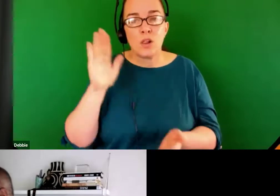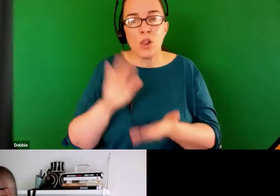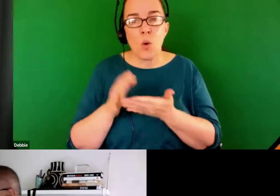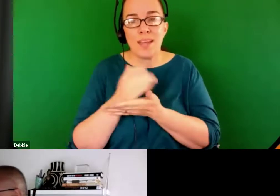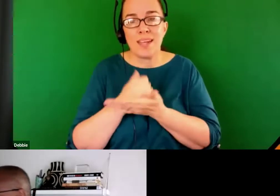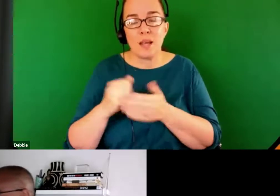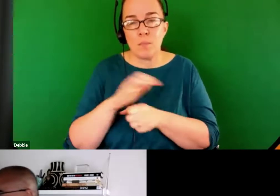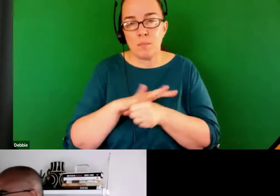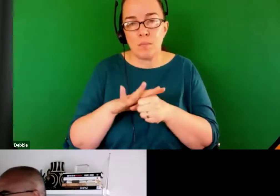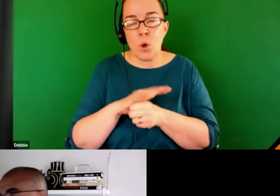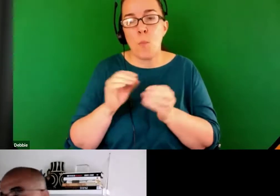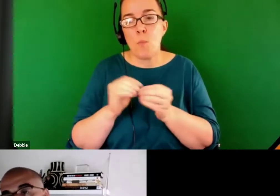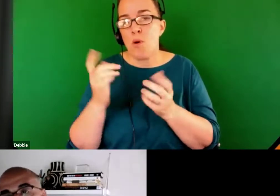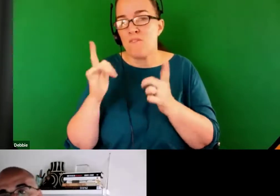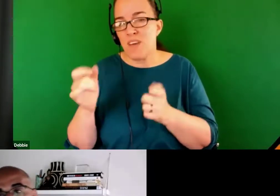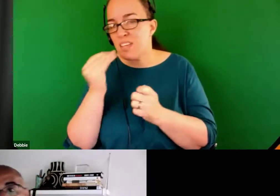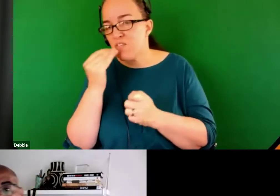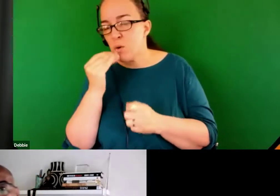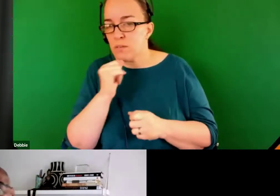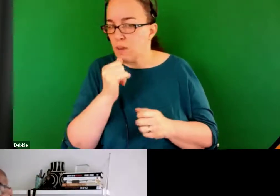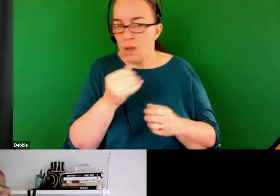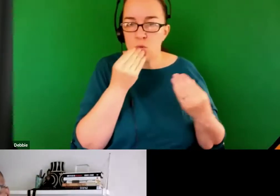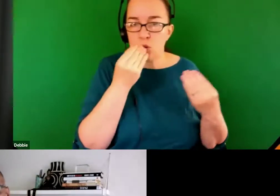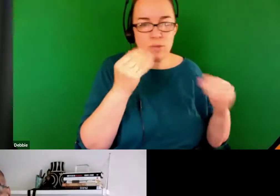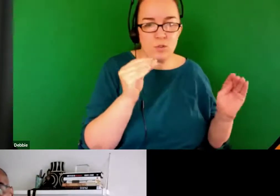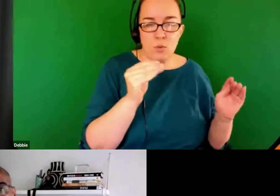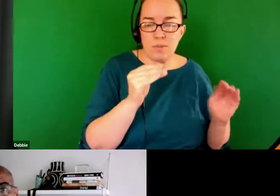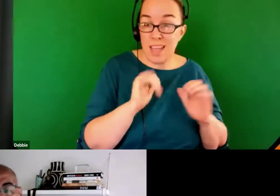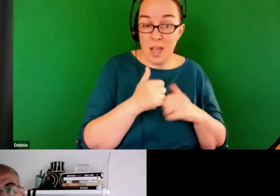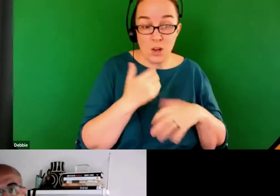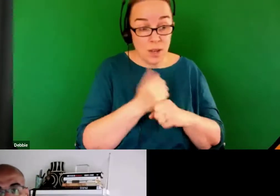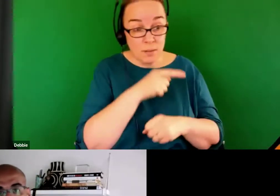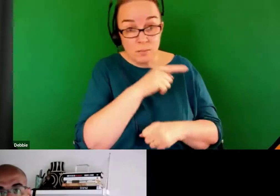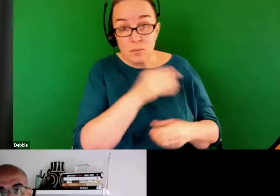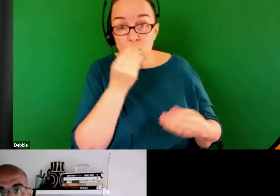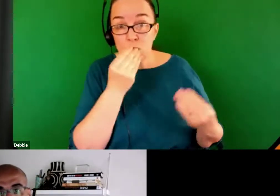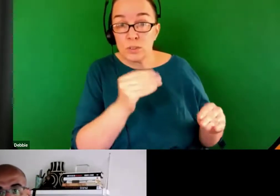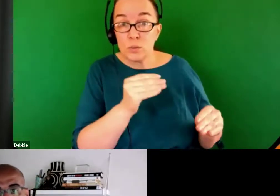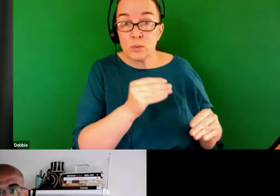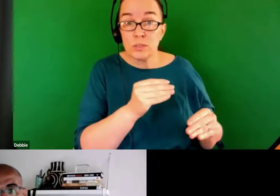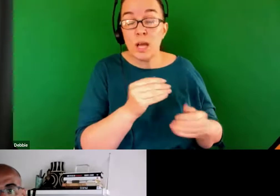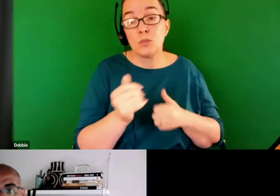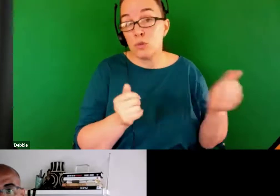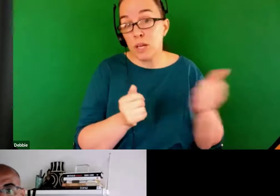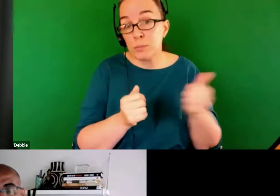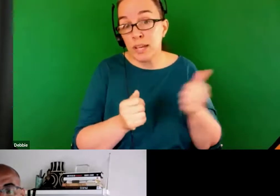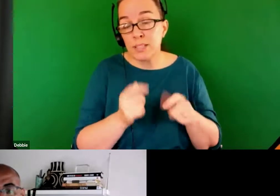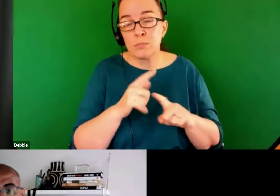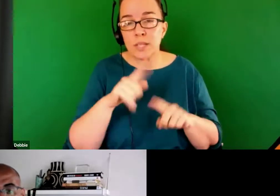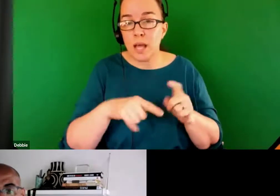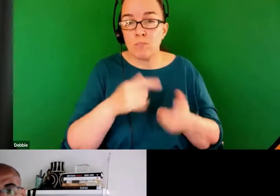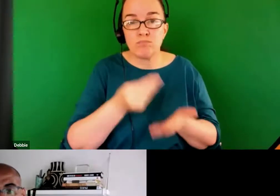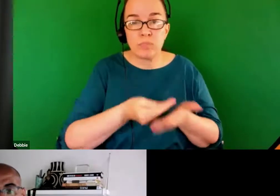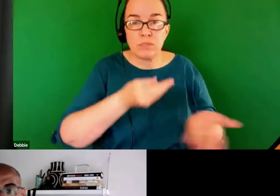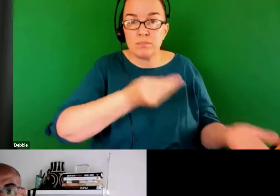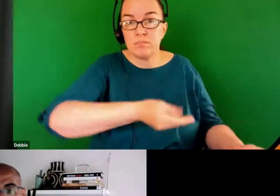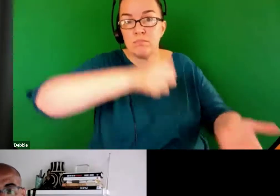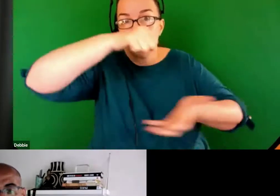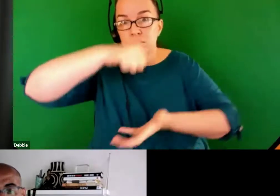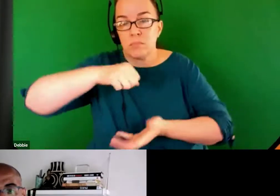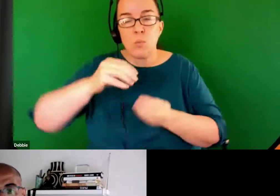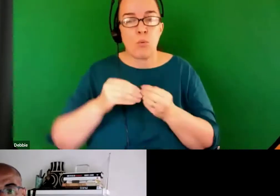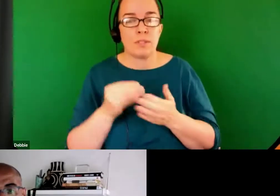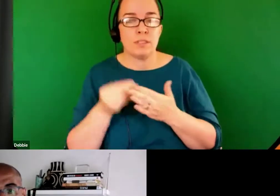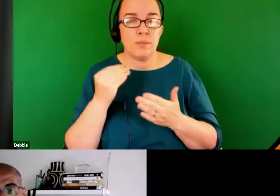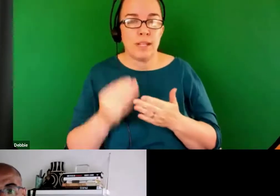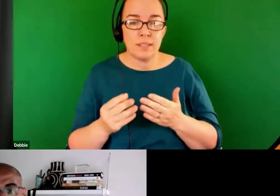stores. How do people get their groceries? They can take public transportation, sure, but you can't buy in bulk. And so things are more expensive in walking distance